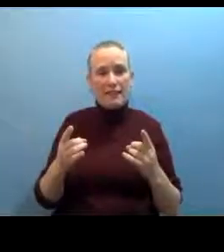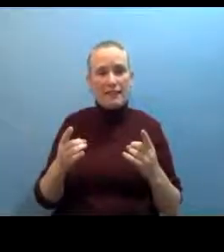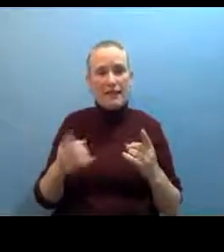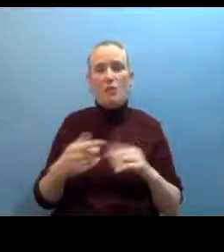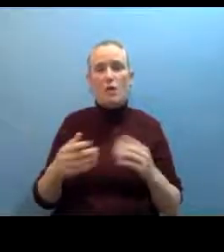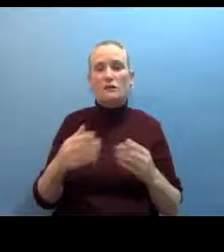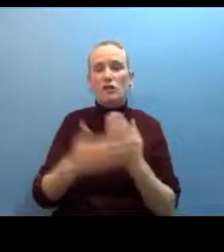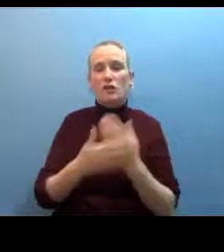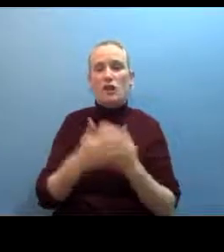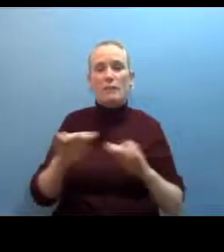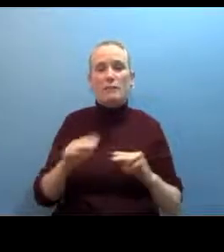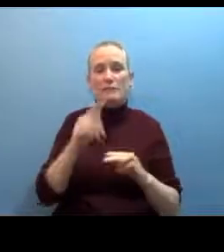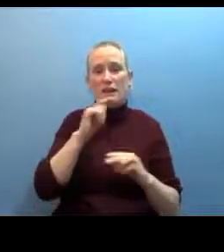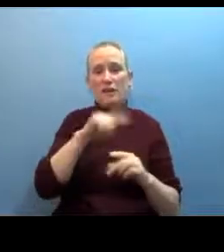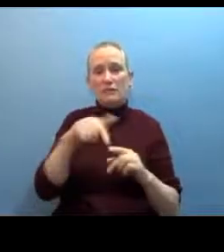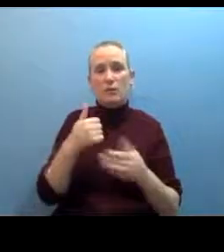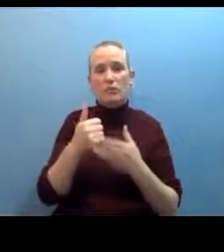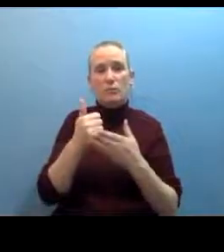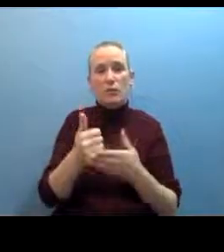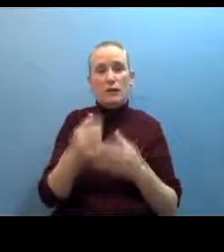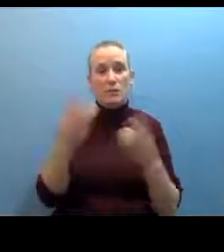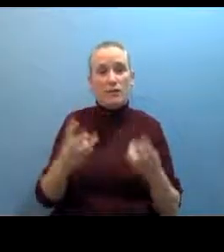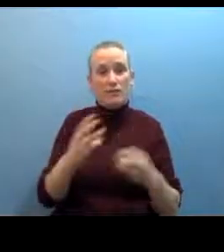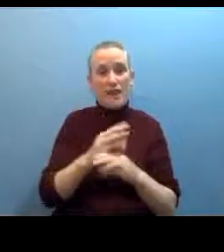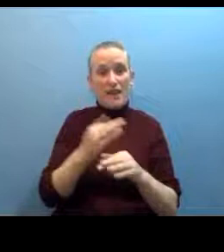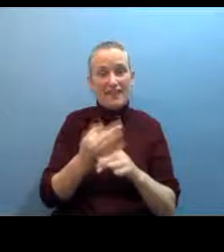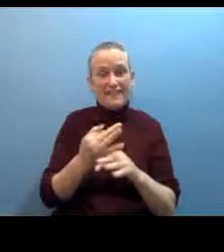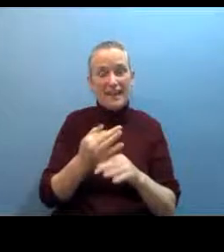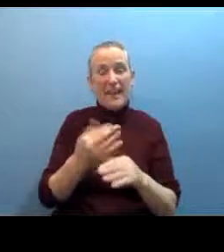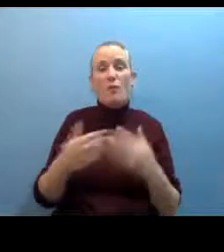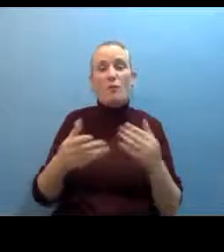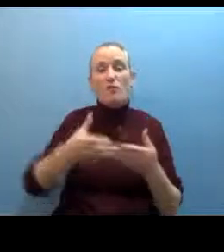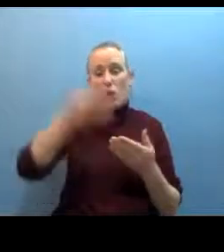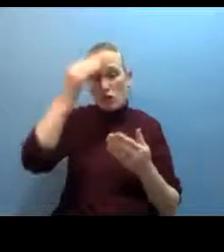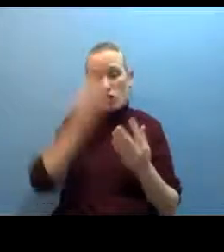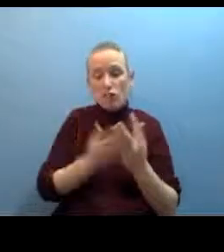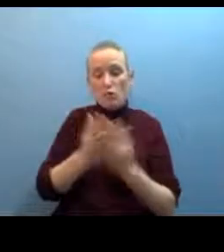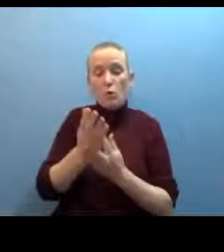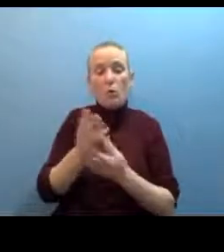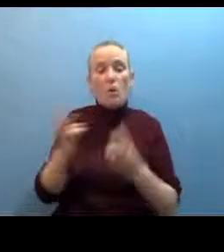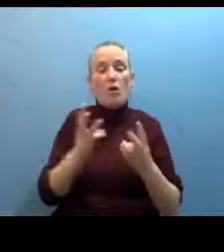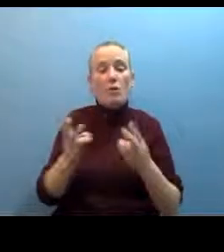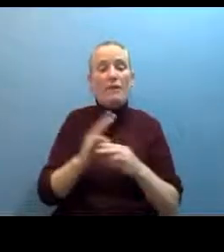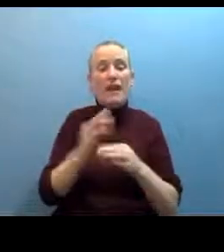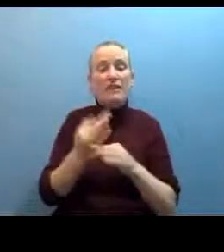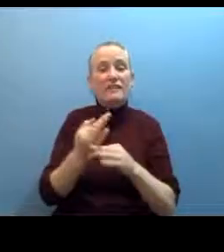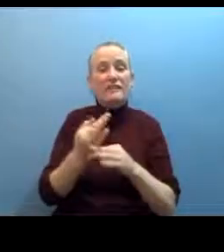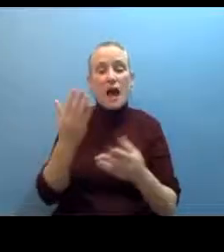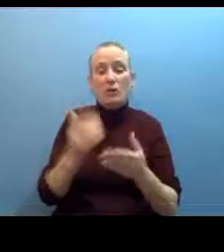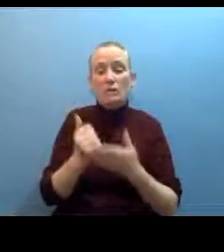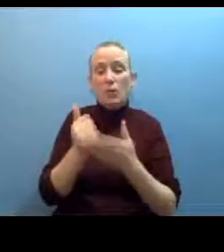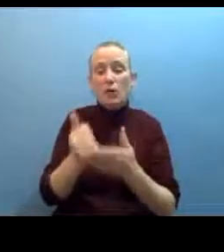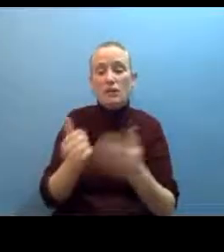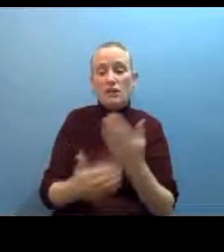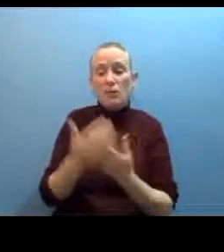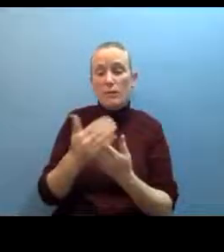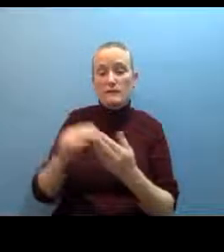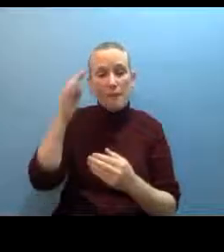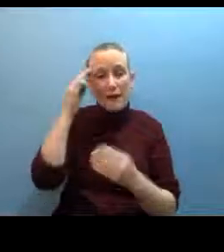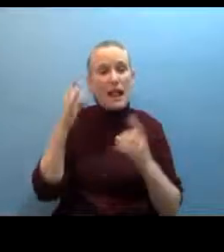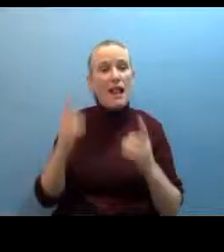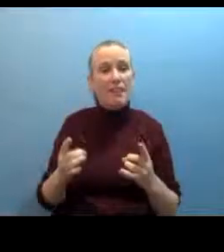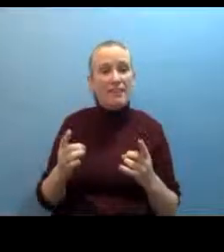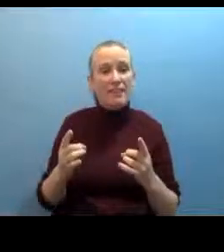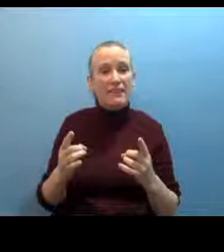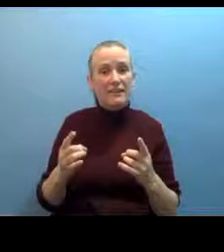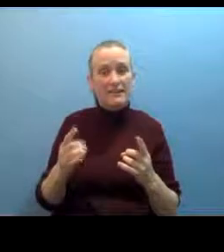that they're looking for from parents, and what we've learned through working with parents in how they support young people's mental health in